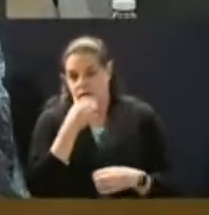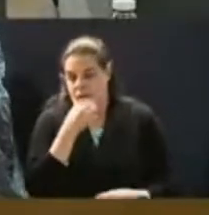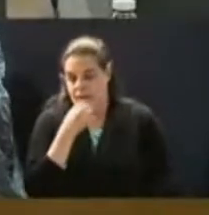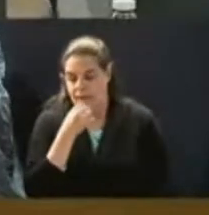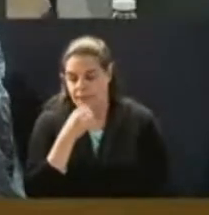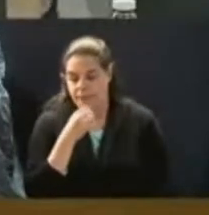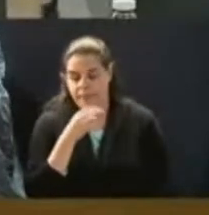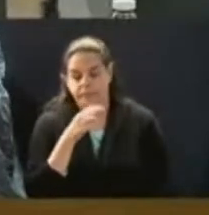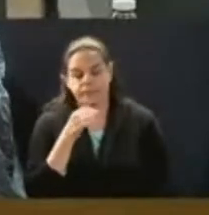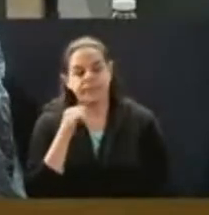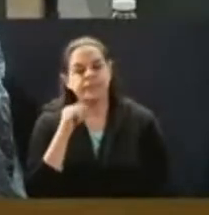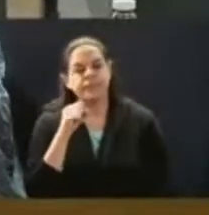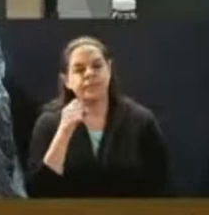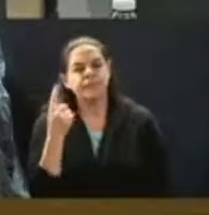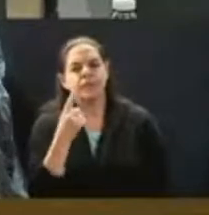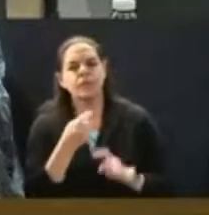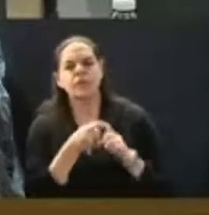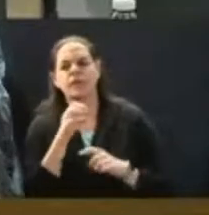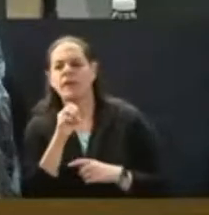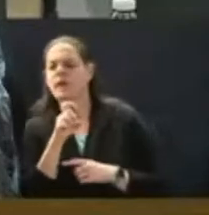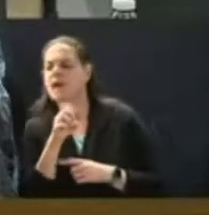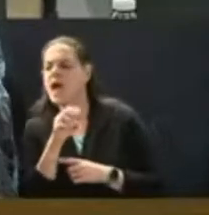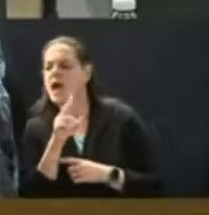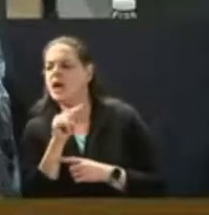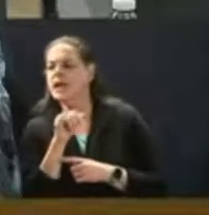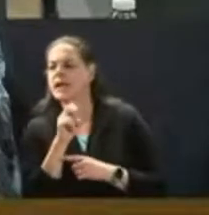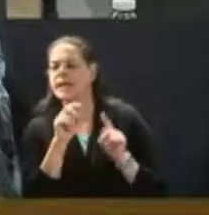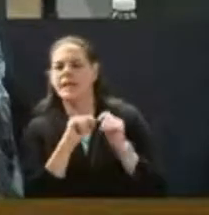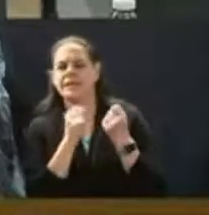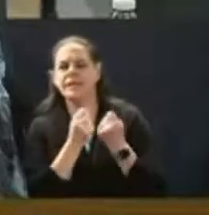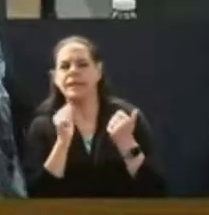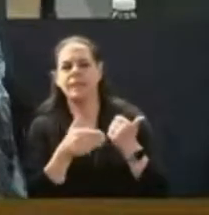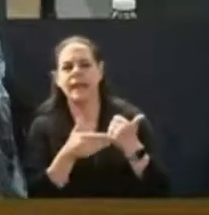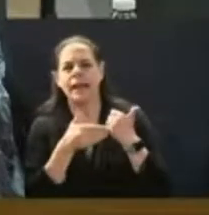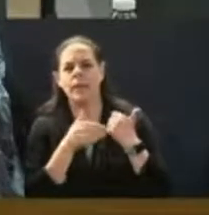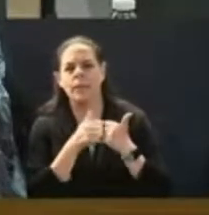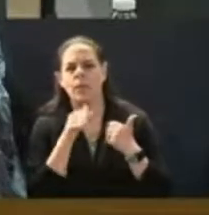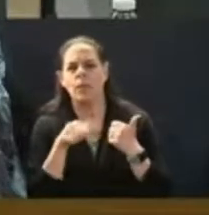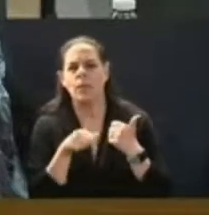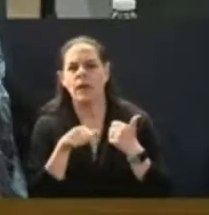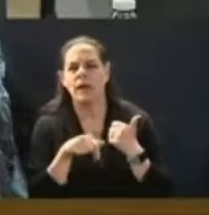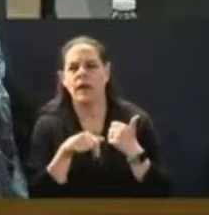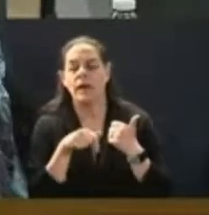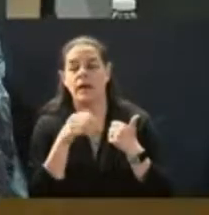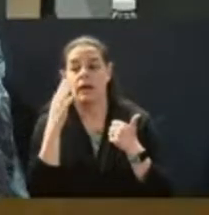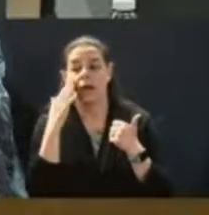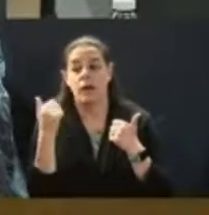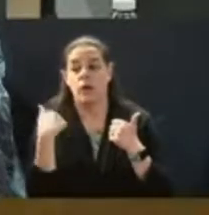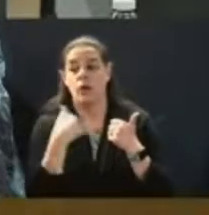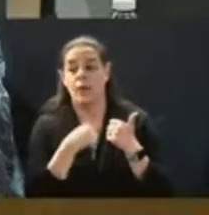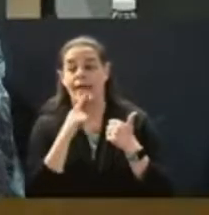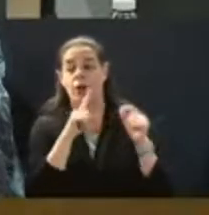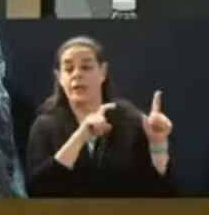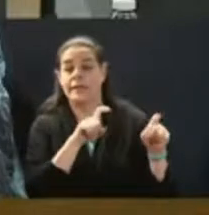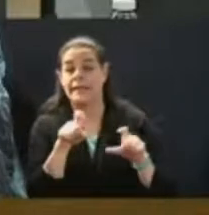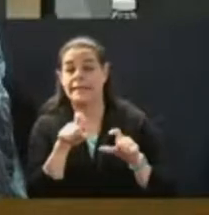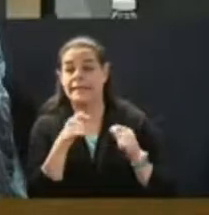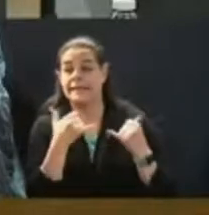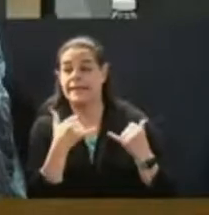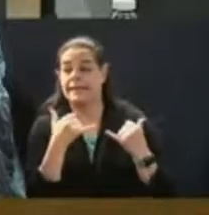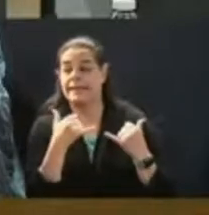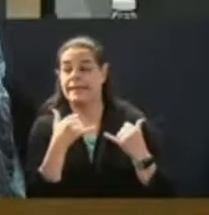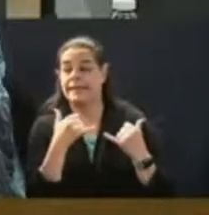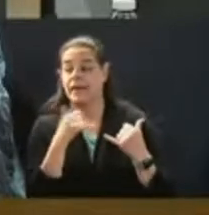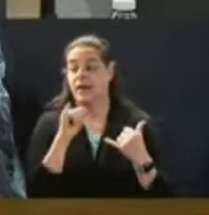If someone from the executive team could help me out with this, since we are testing right now, is